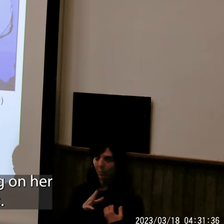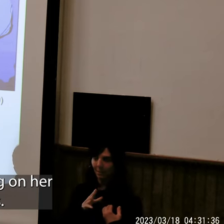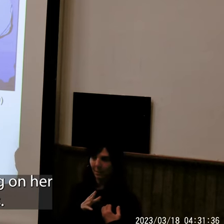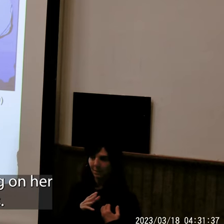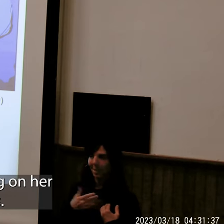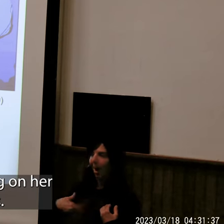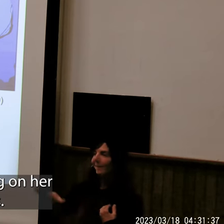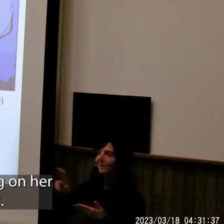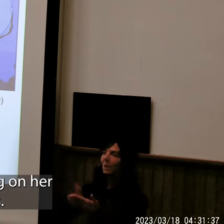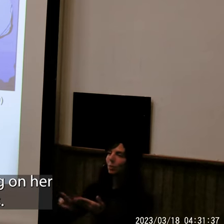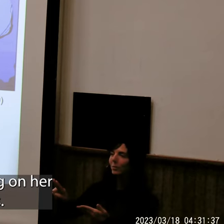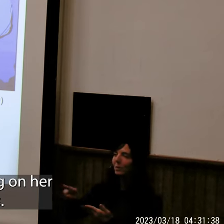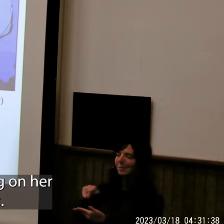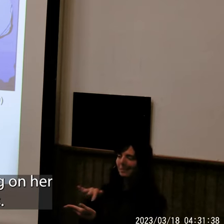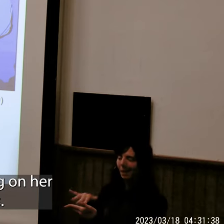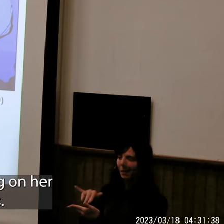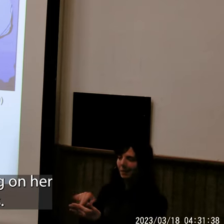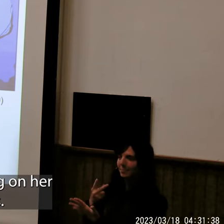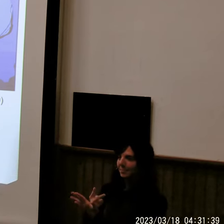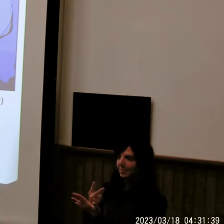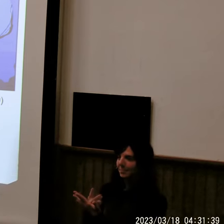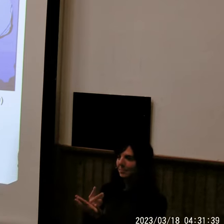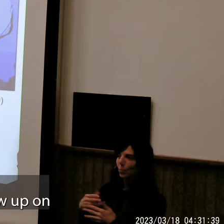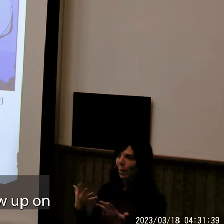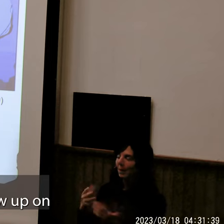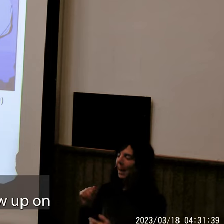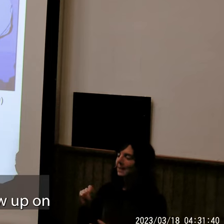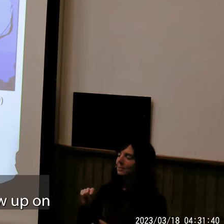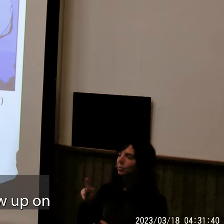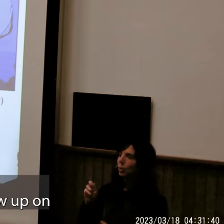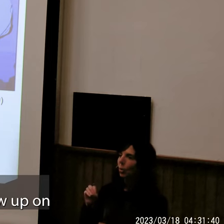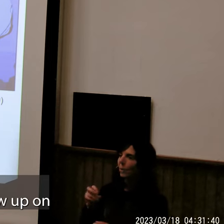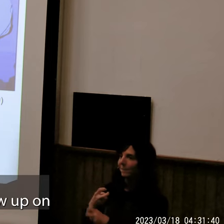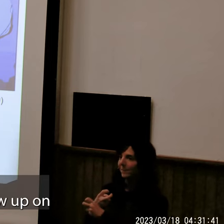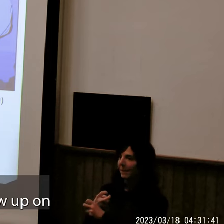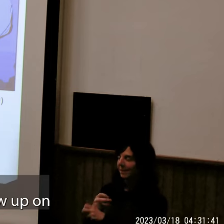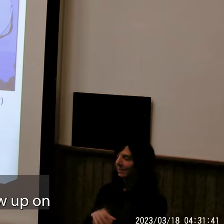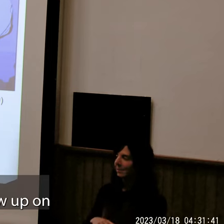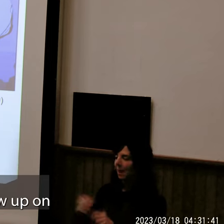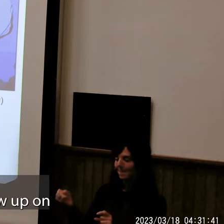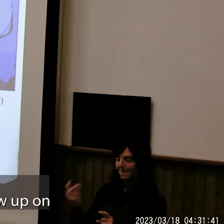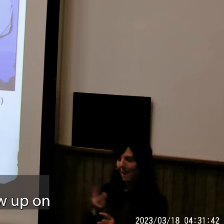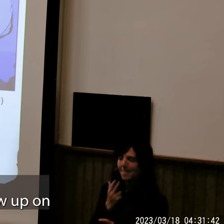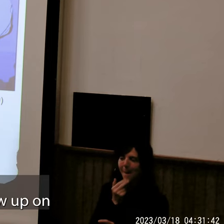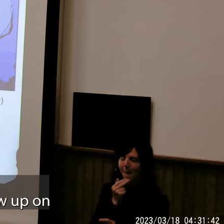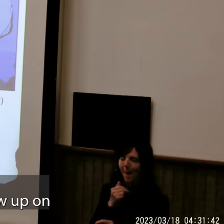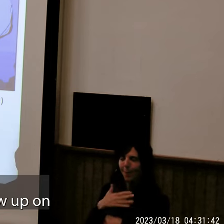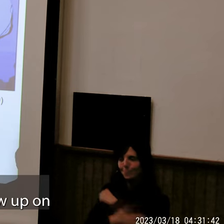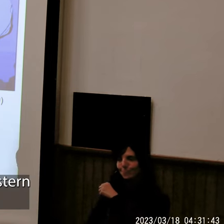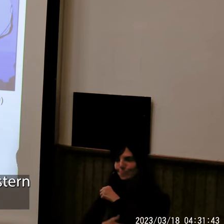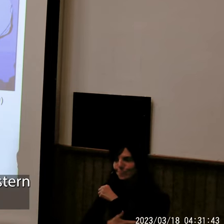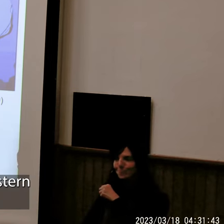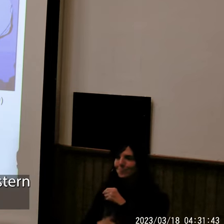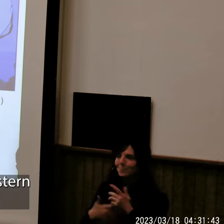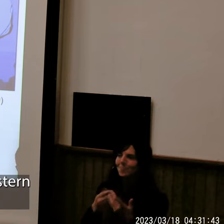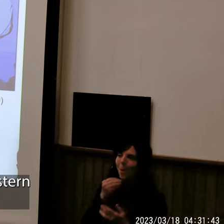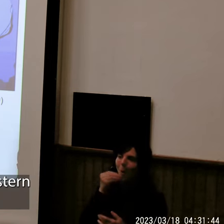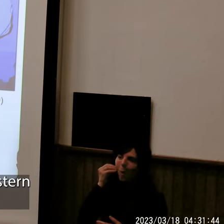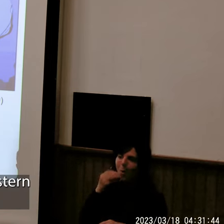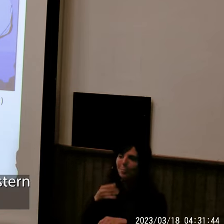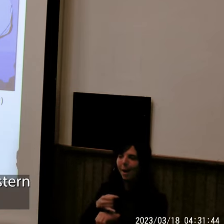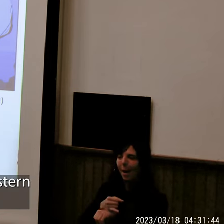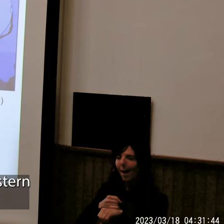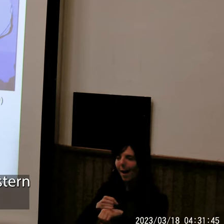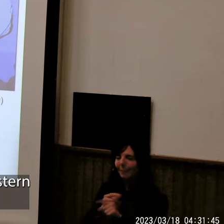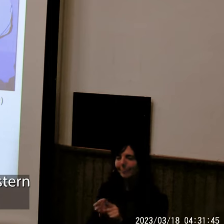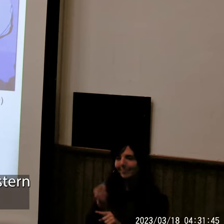at university working on her master's degree in astrophysics. She's now returning to her small rural community where she grew up on a remote island off